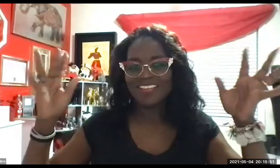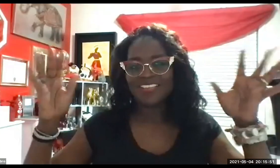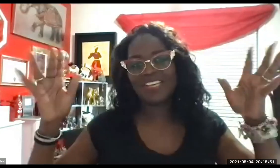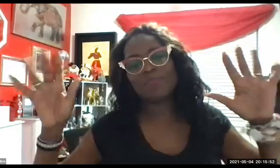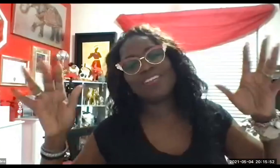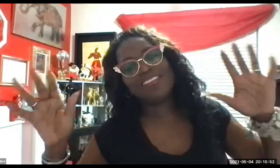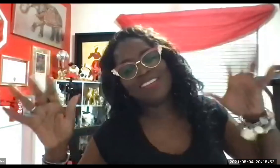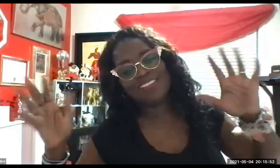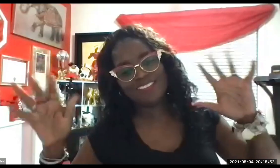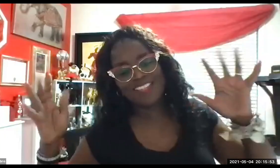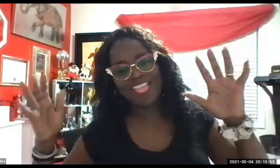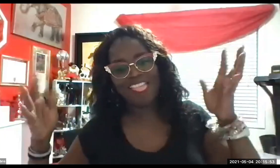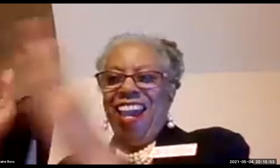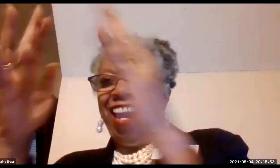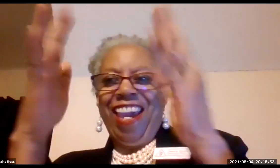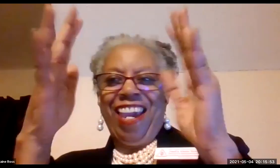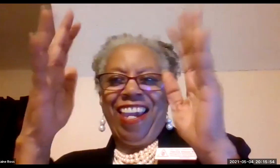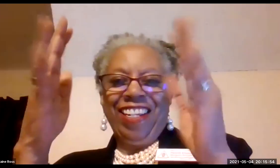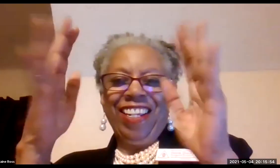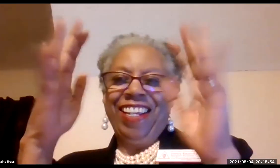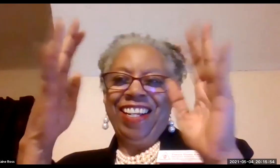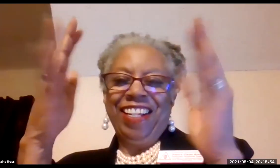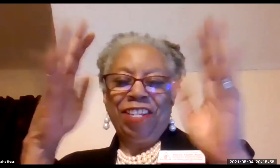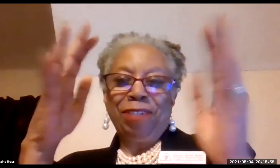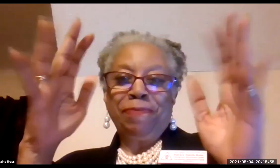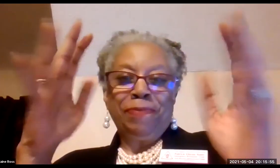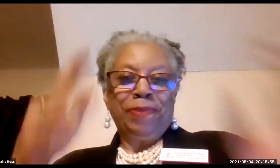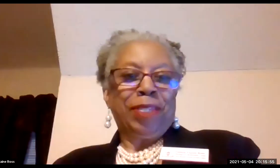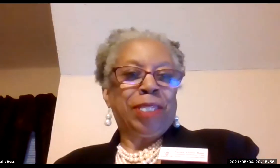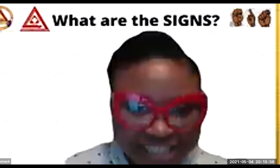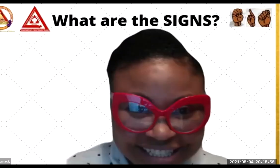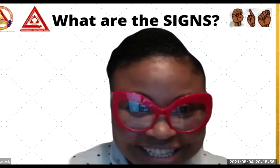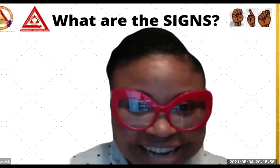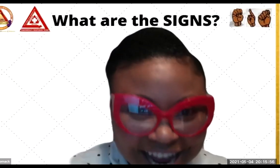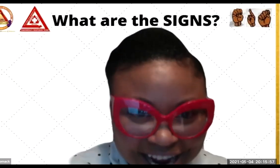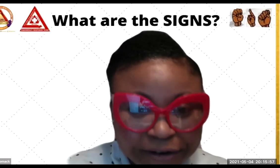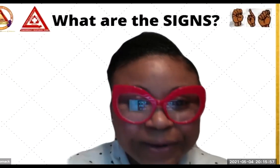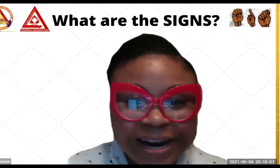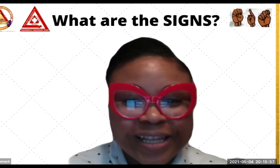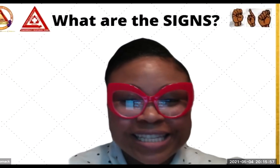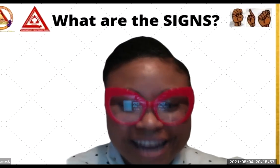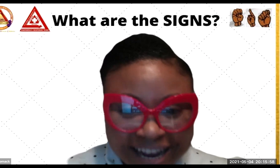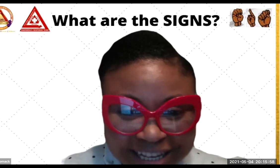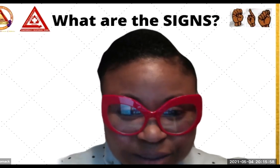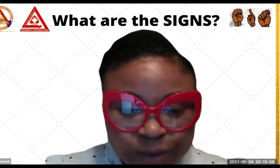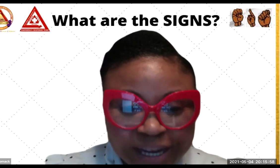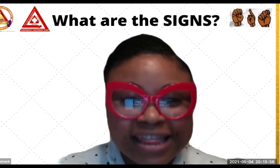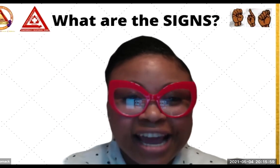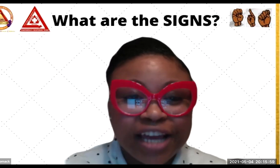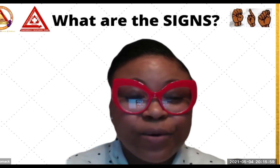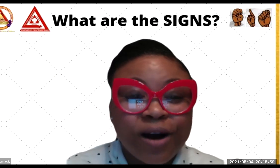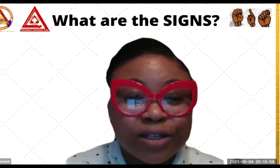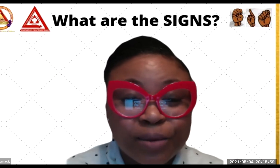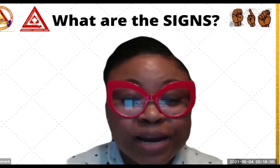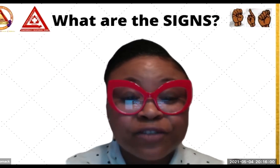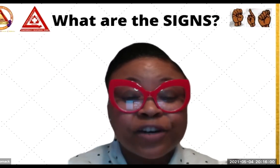Yay. Clap the hands. Hey. Well, this concludes our session tonight for What Are the Signs? We thank